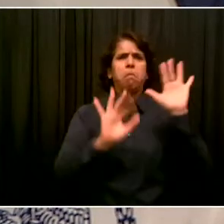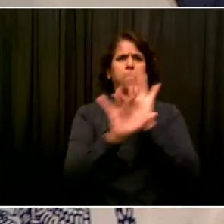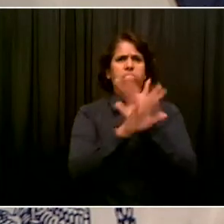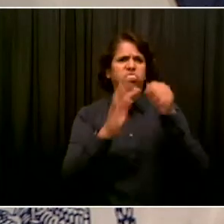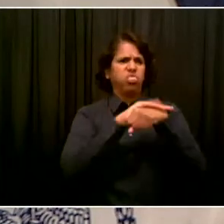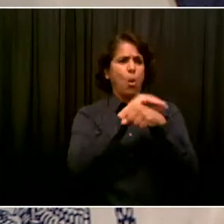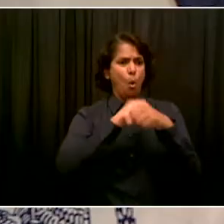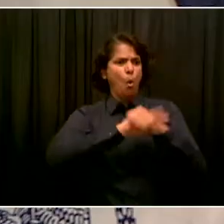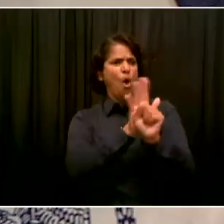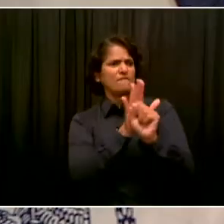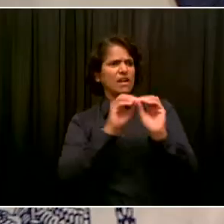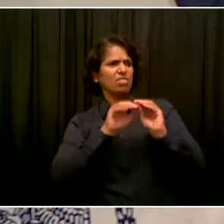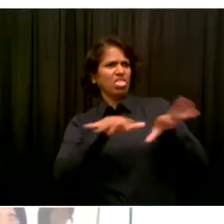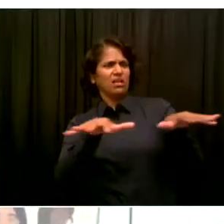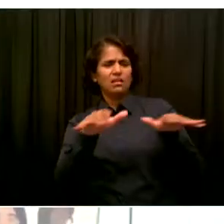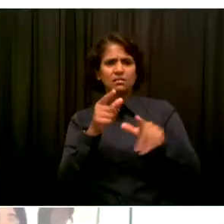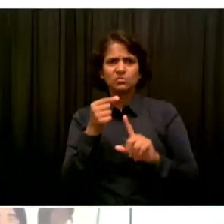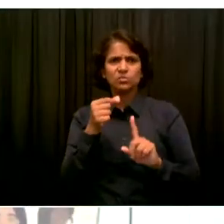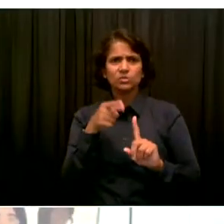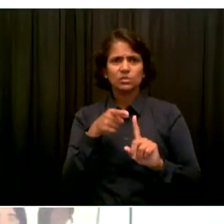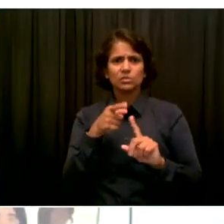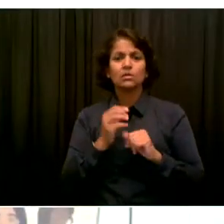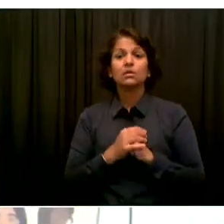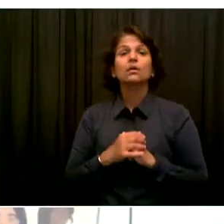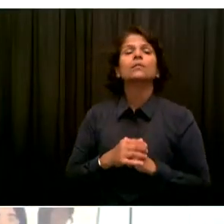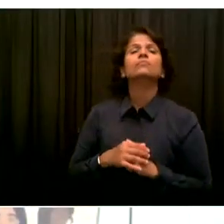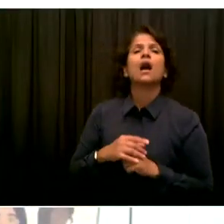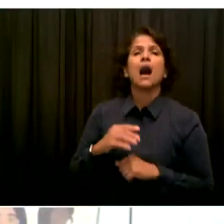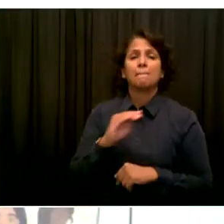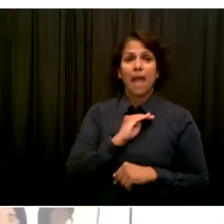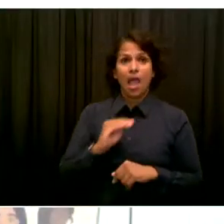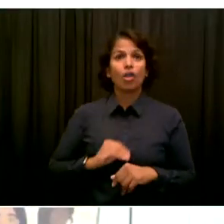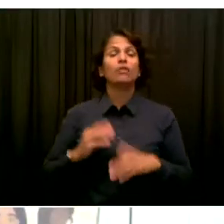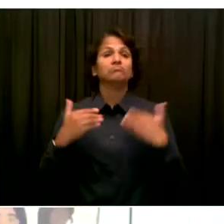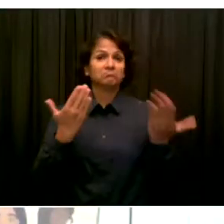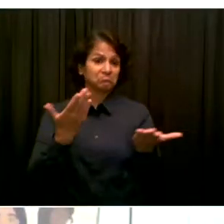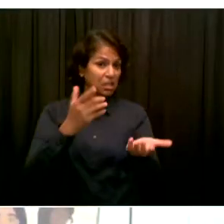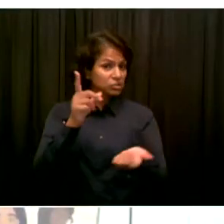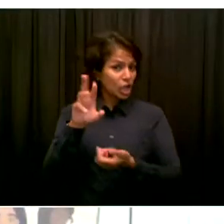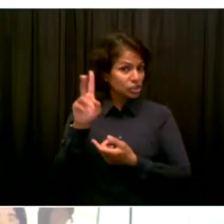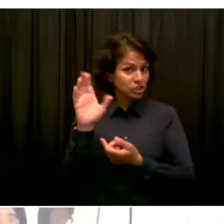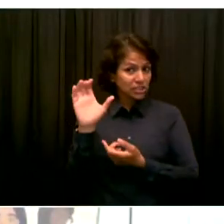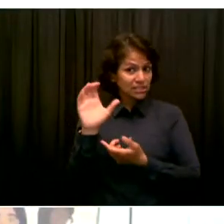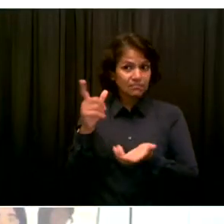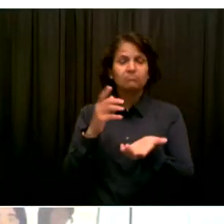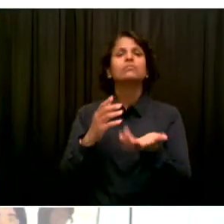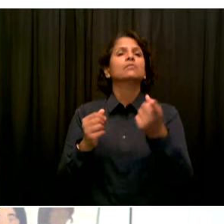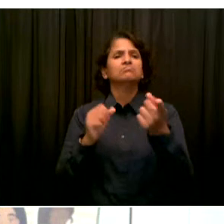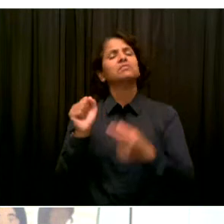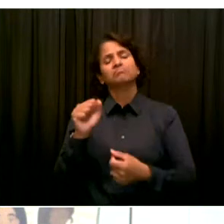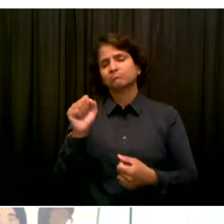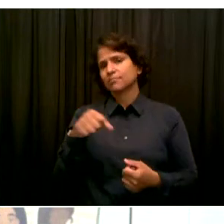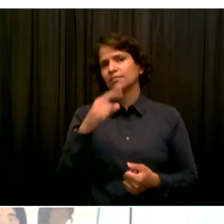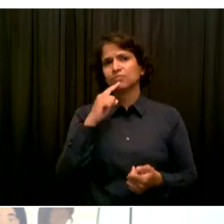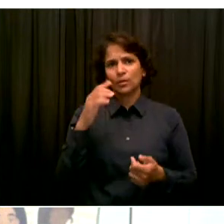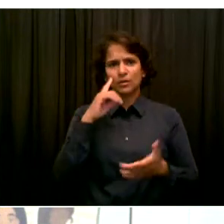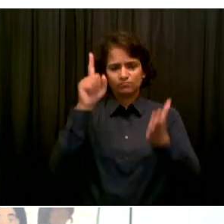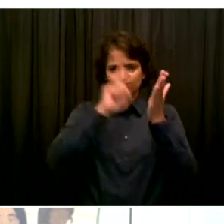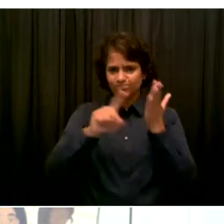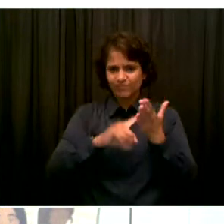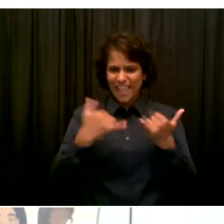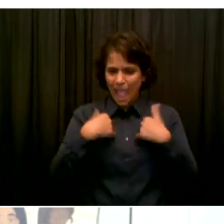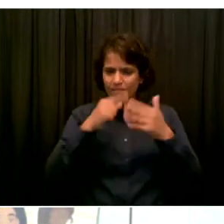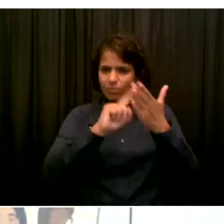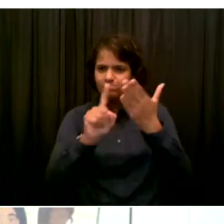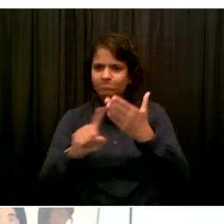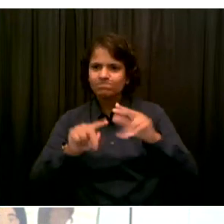start, sir. And thank you. Yes, so the health department is investigating this cluster of COVID-19 cases that was